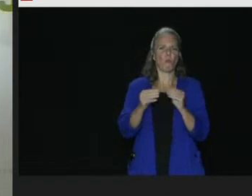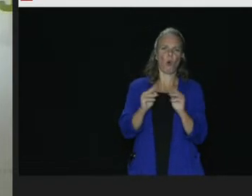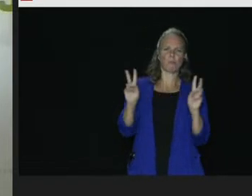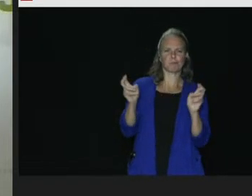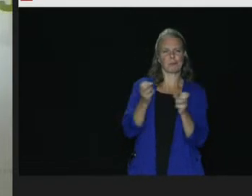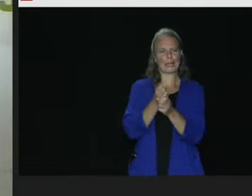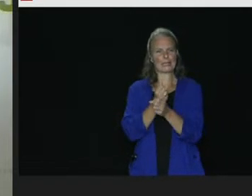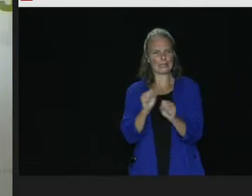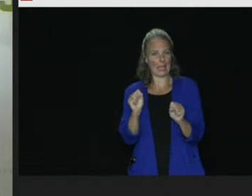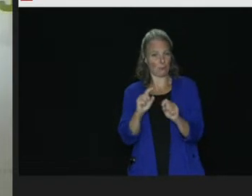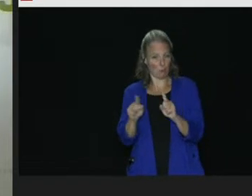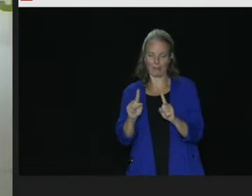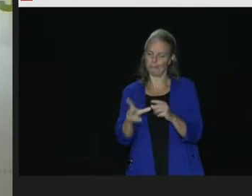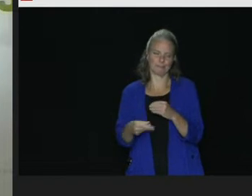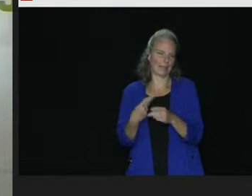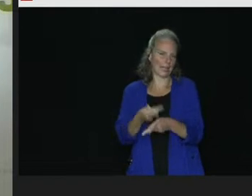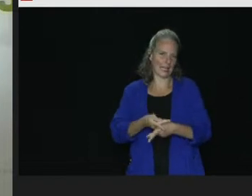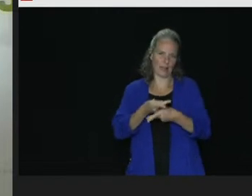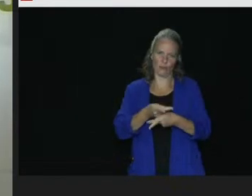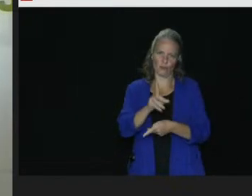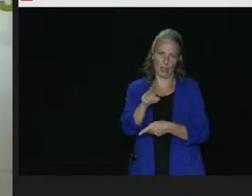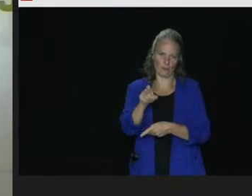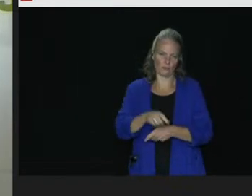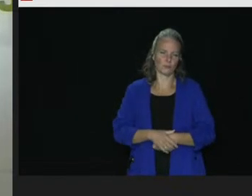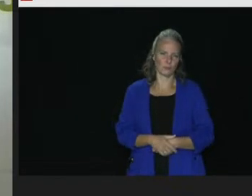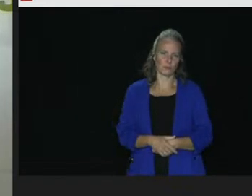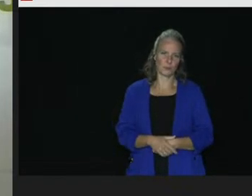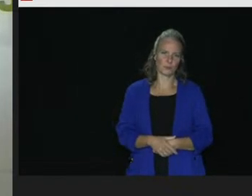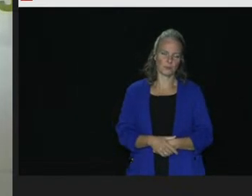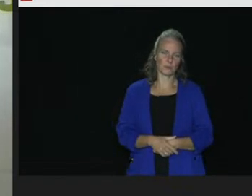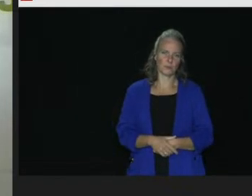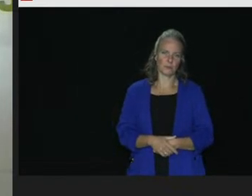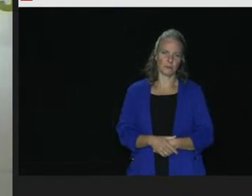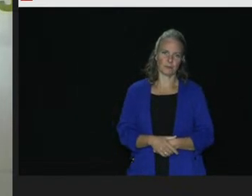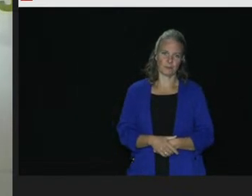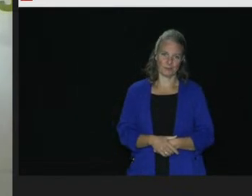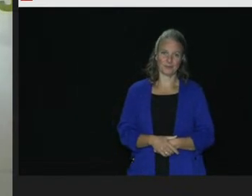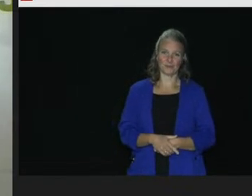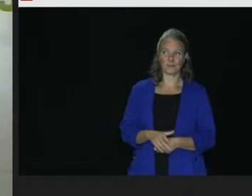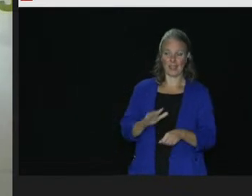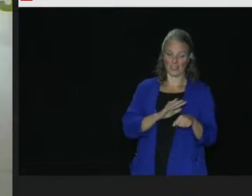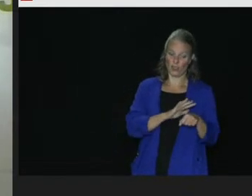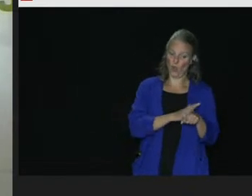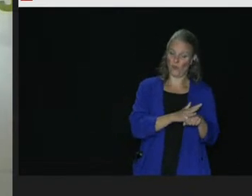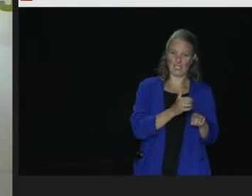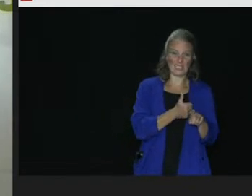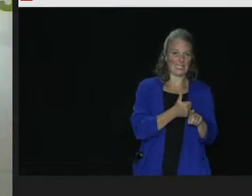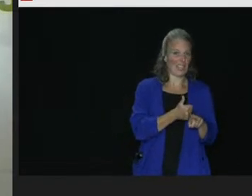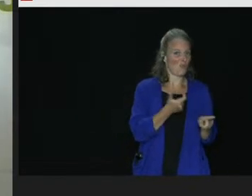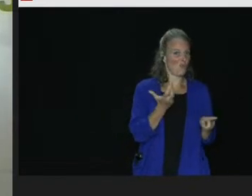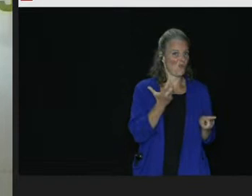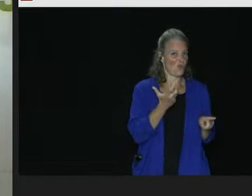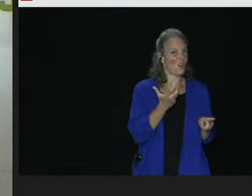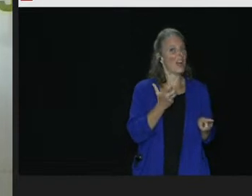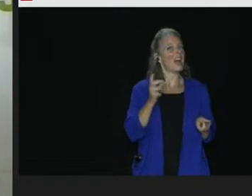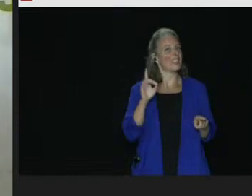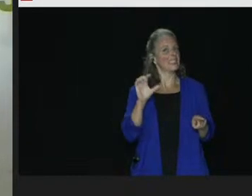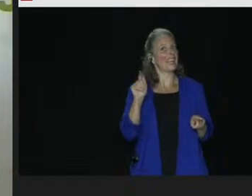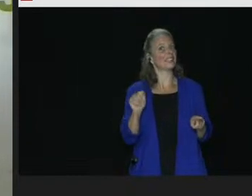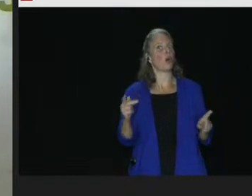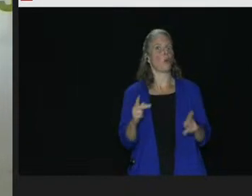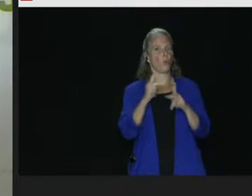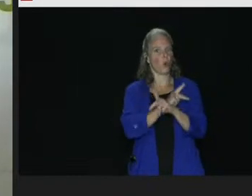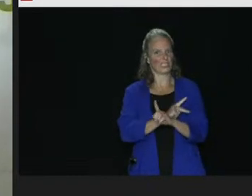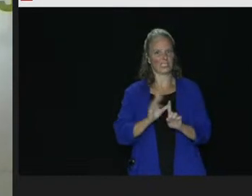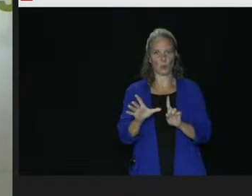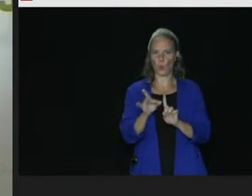be too careful when it comes to this formidable foe, as I've said, the Delta variant. In